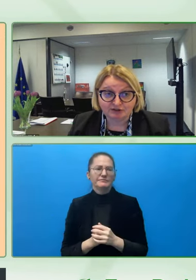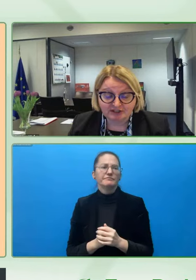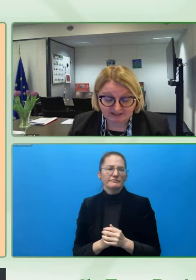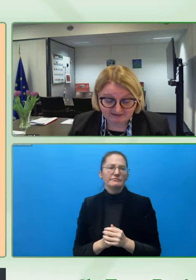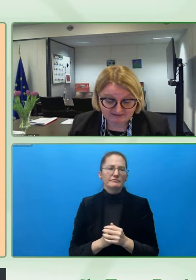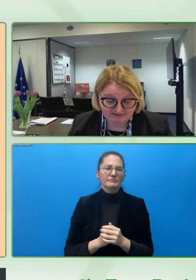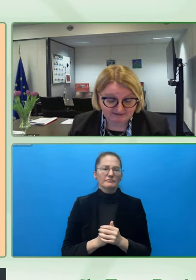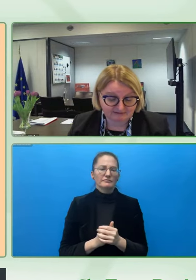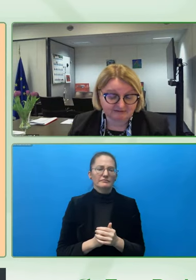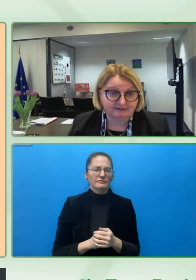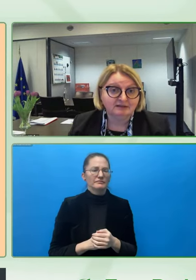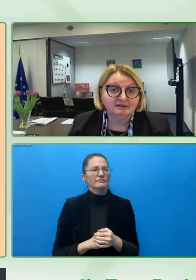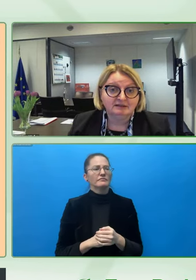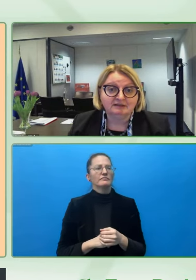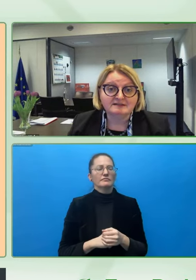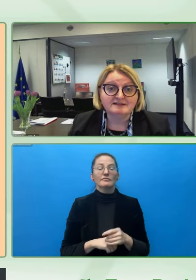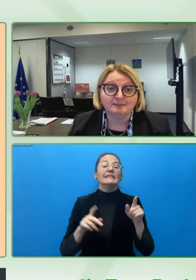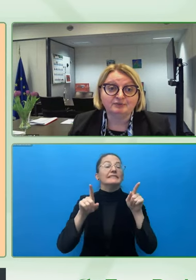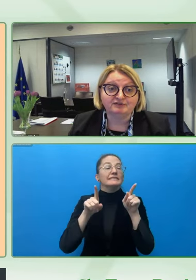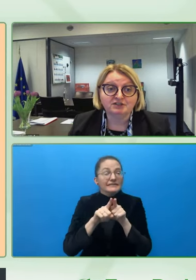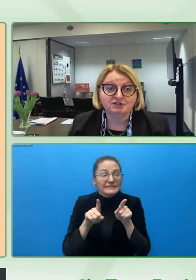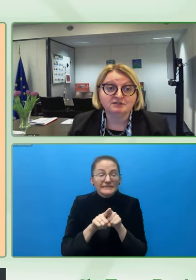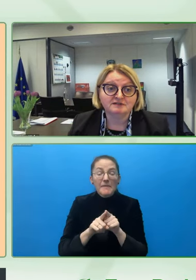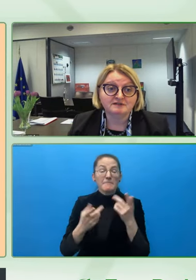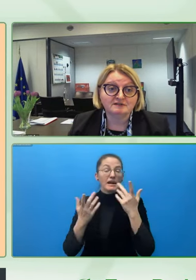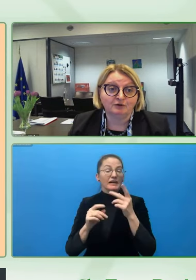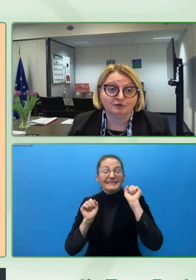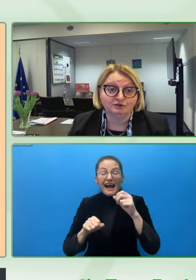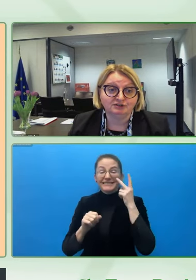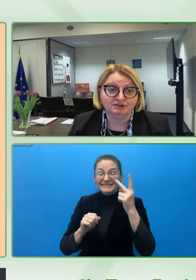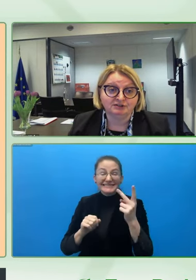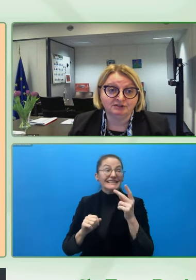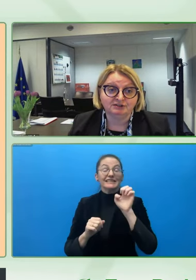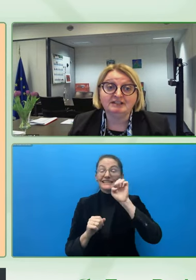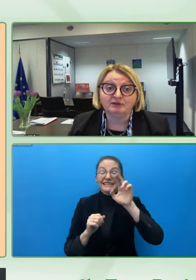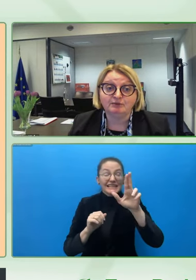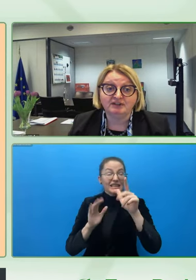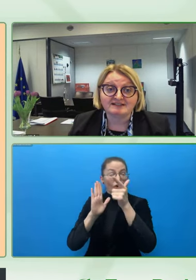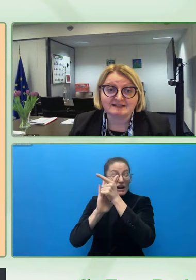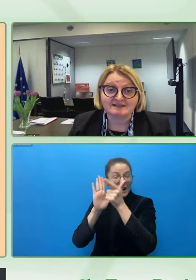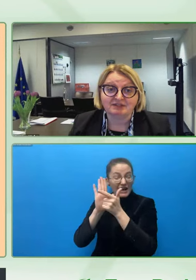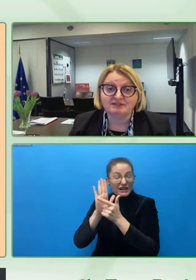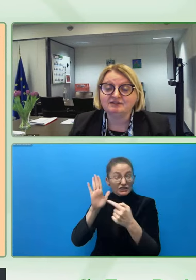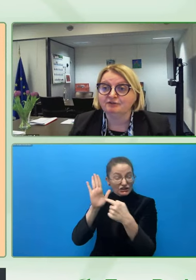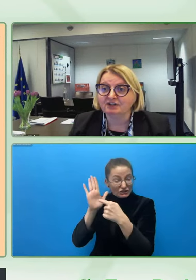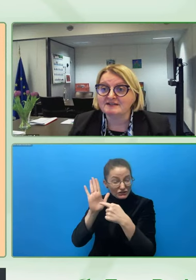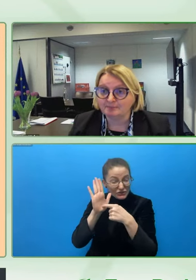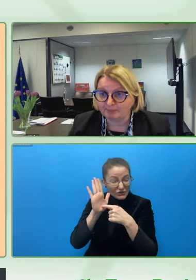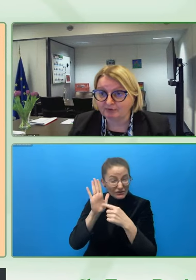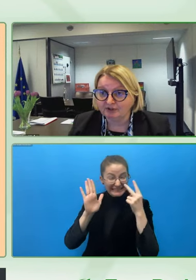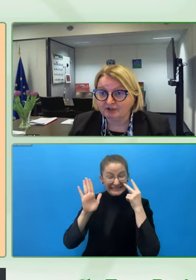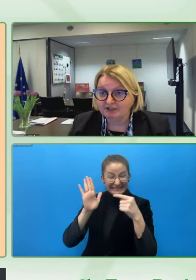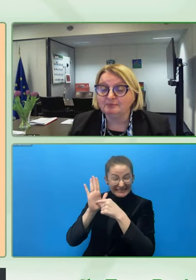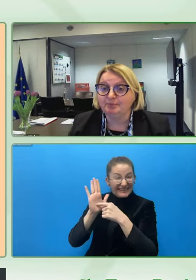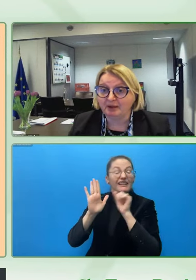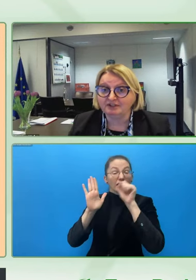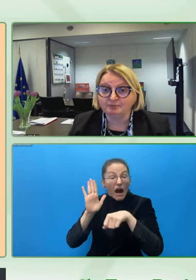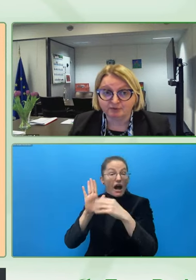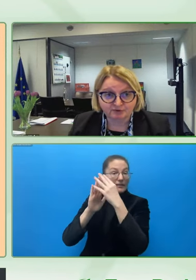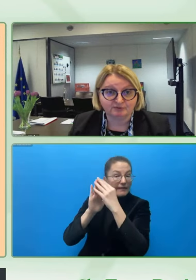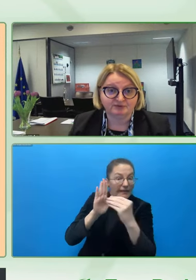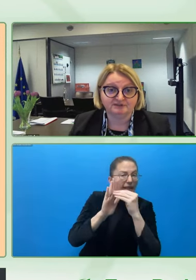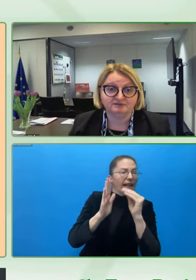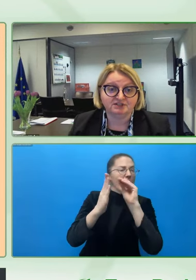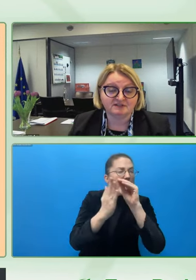that contains some provisions on dealing with accessibility. For example, the